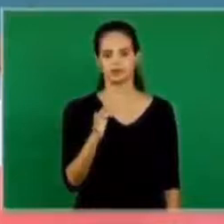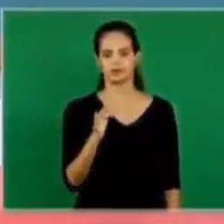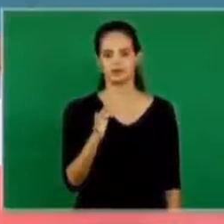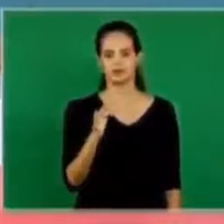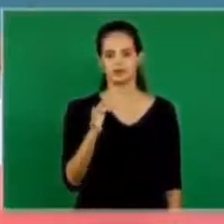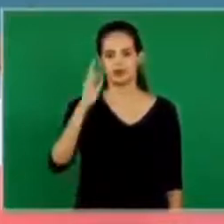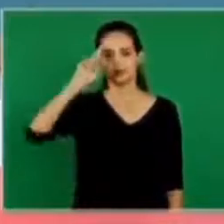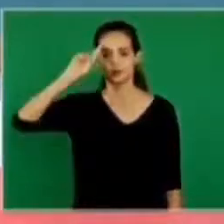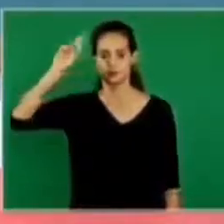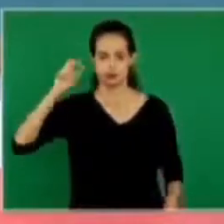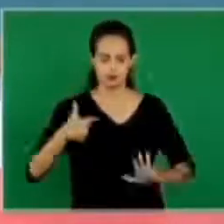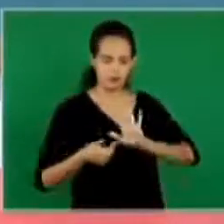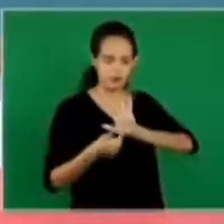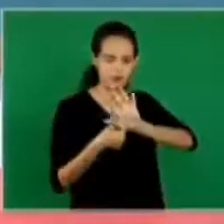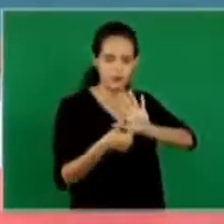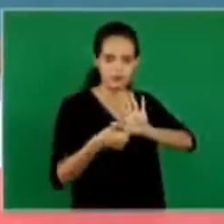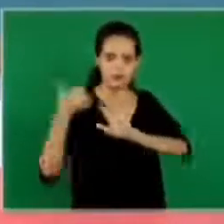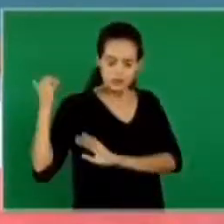I'm coming soon.